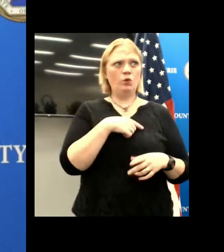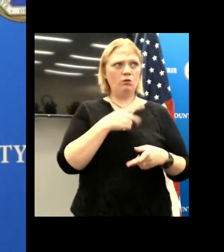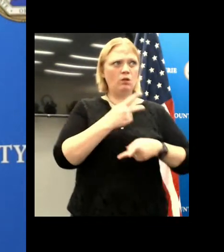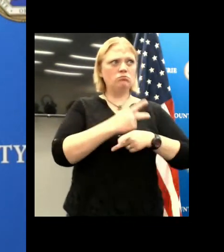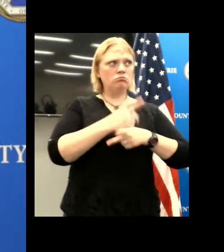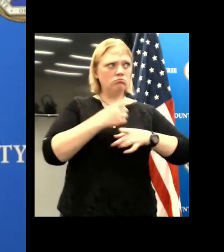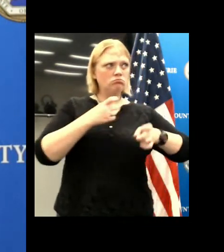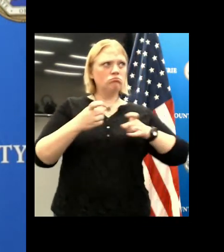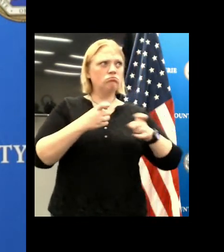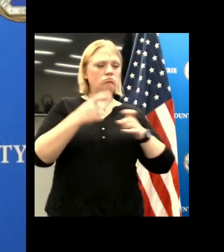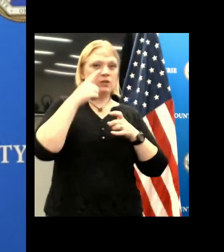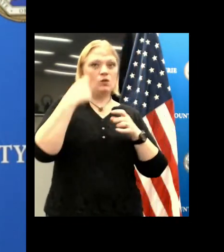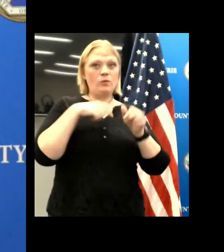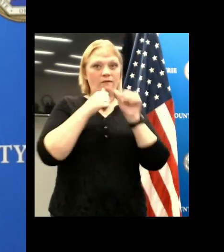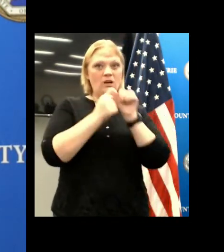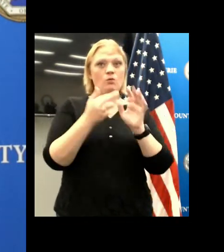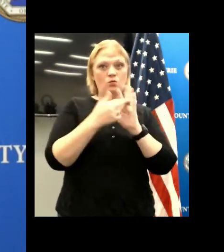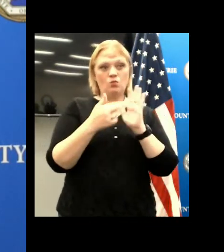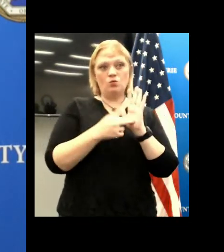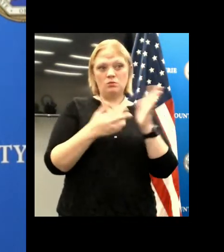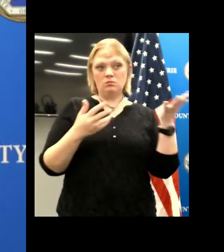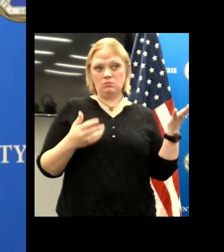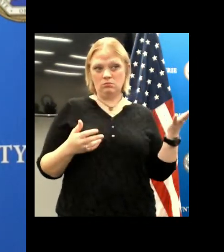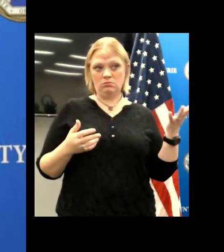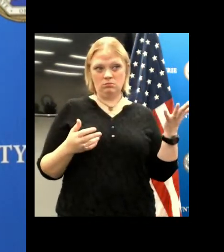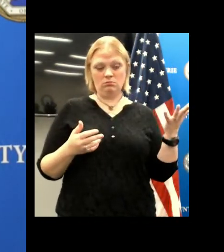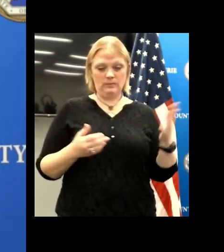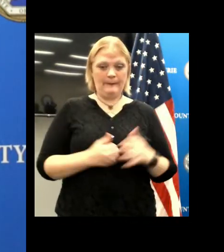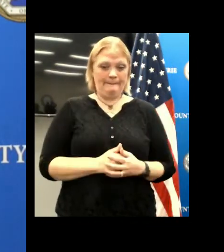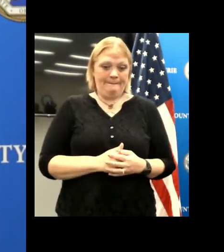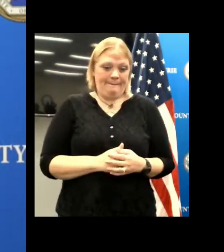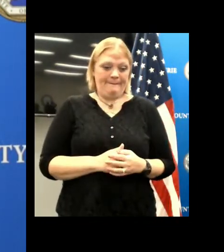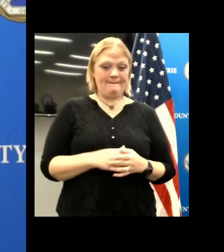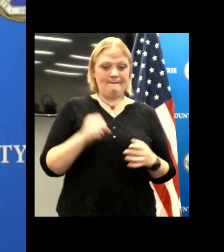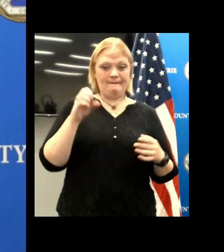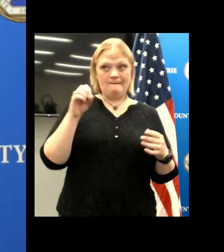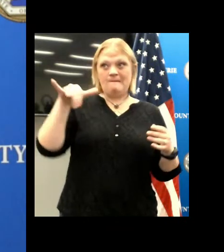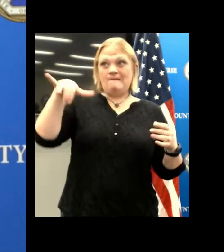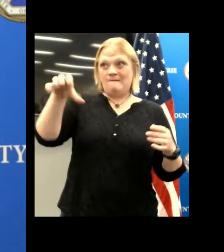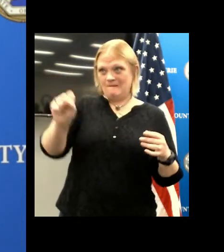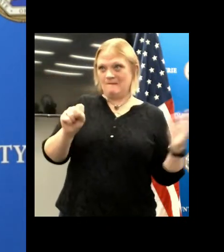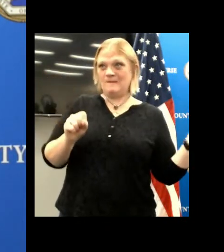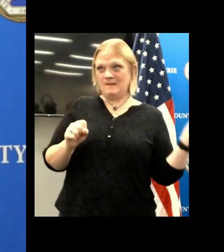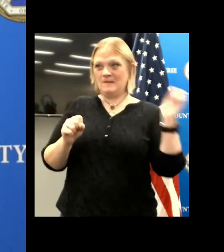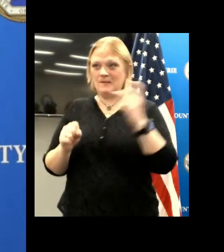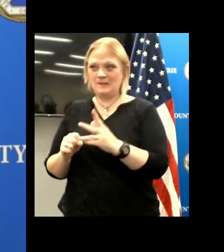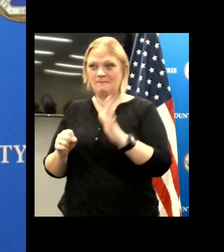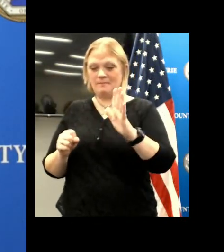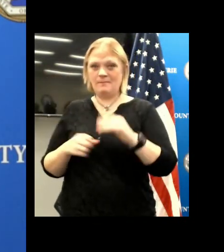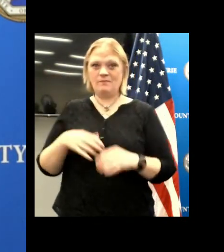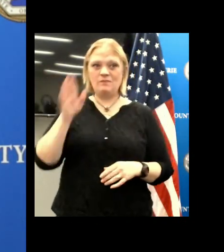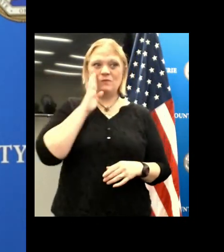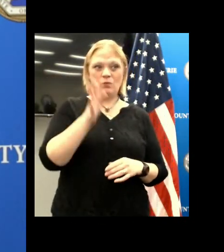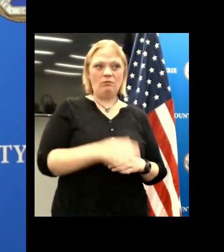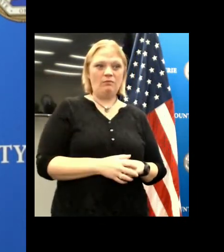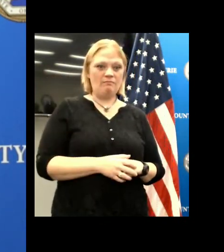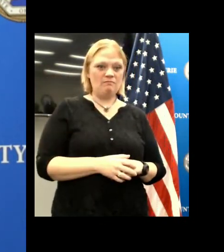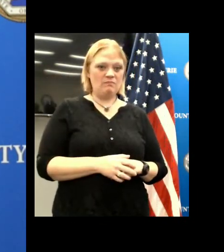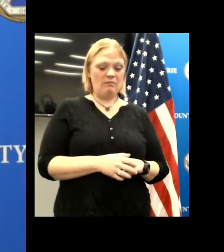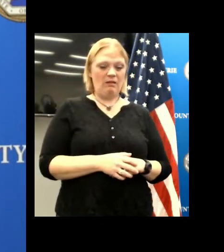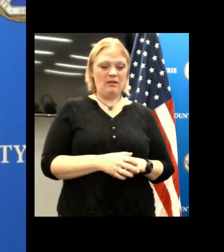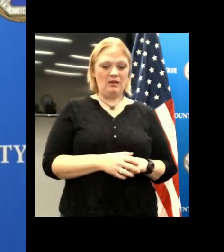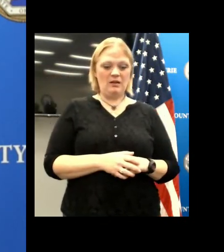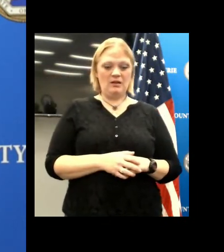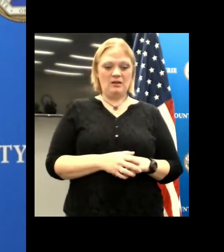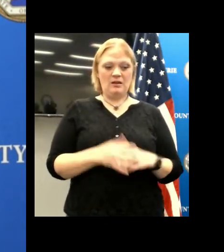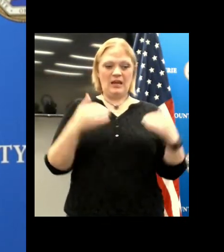tide because we've been following the rules. So, yes, we will, getting back to your original question, we will be issuing